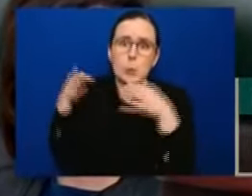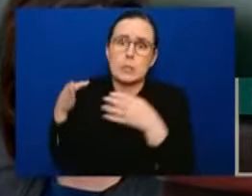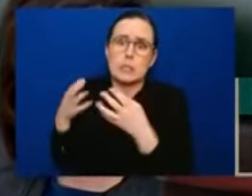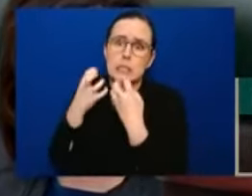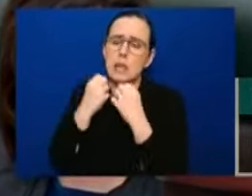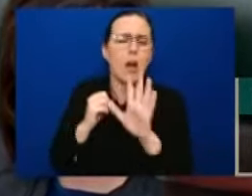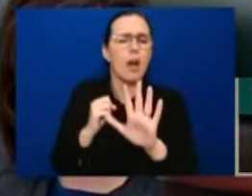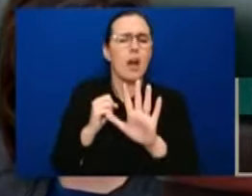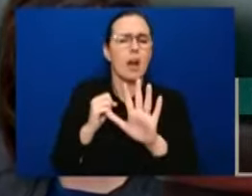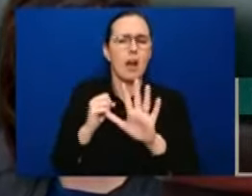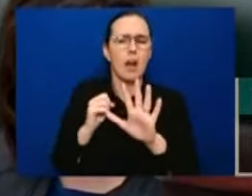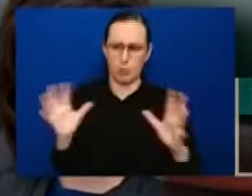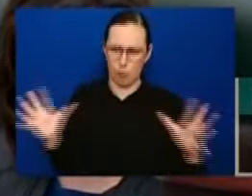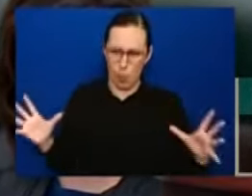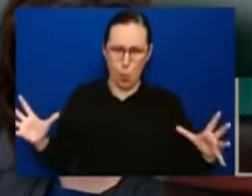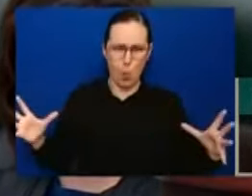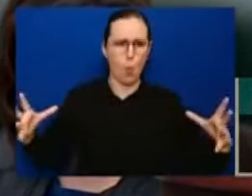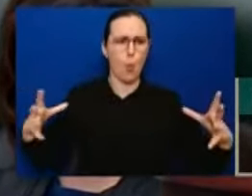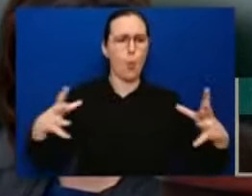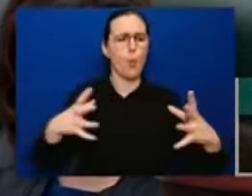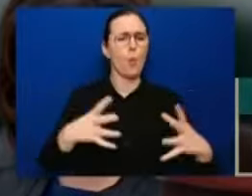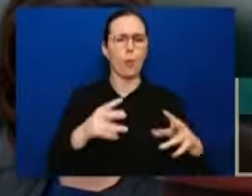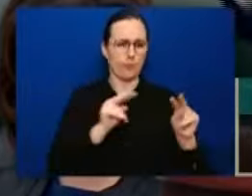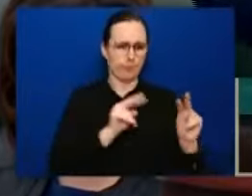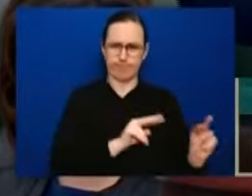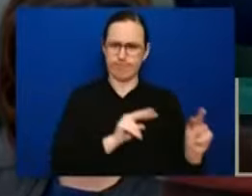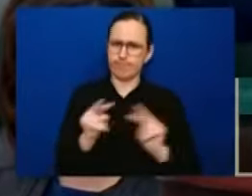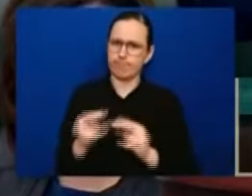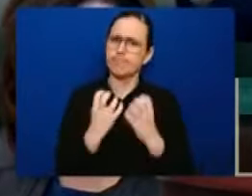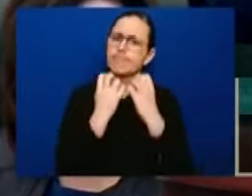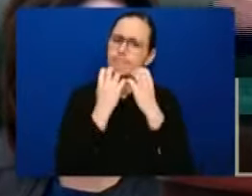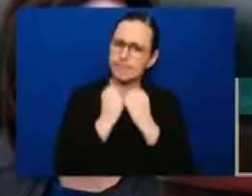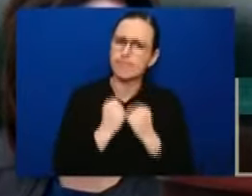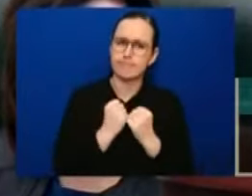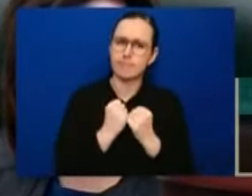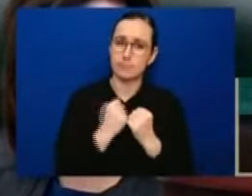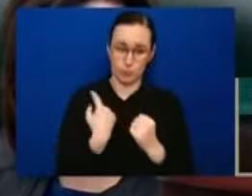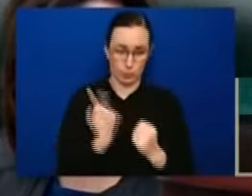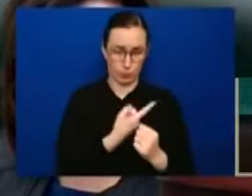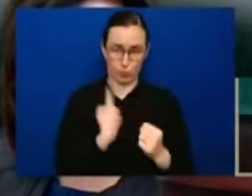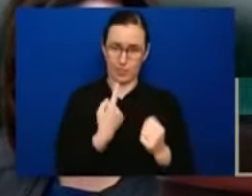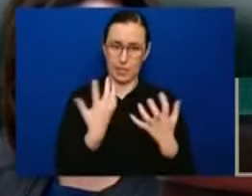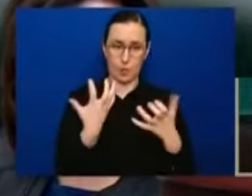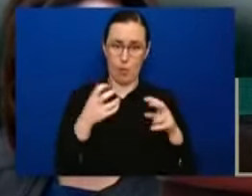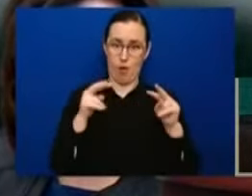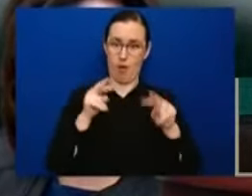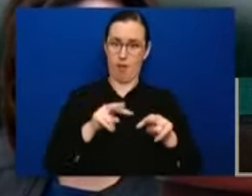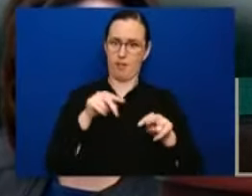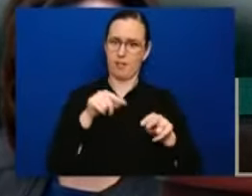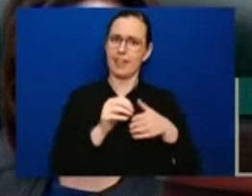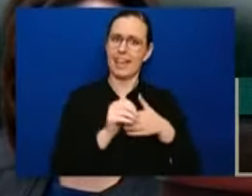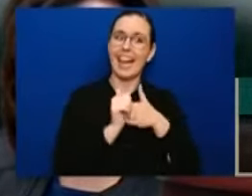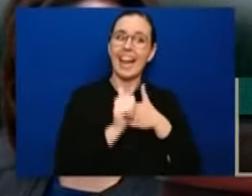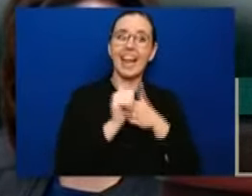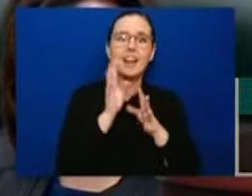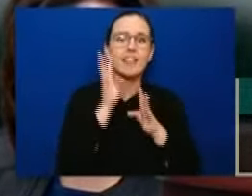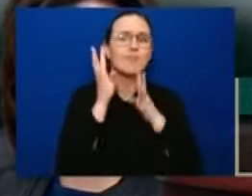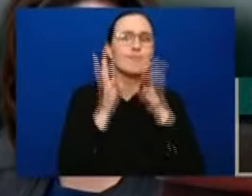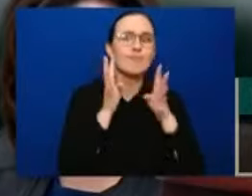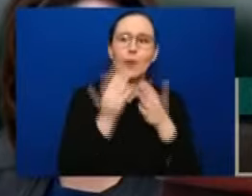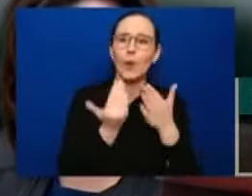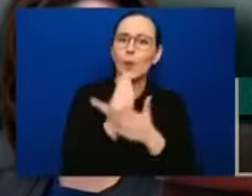energy and emissions reduction technologies. This is evidenced by our ongoing investment in carbon capture and storage